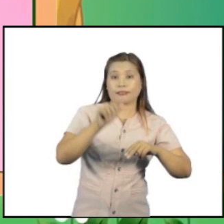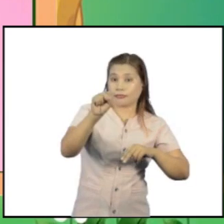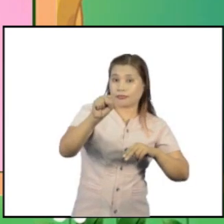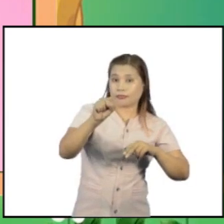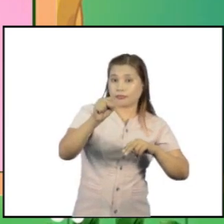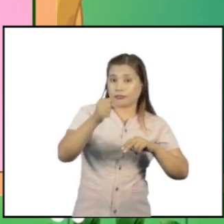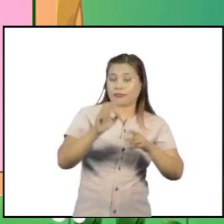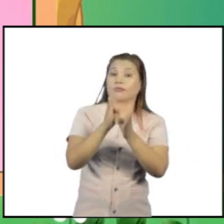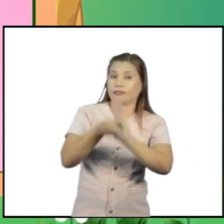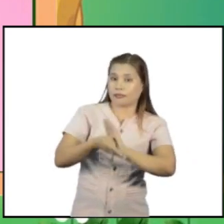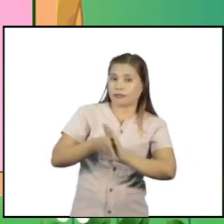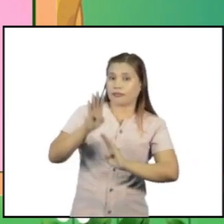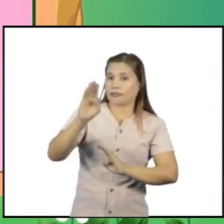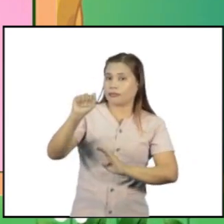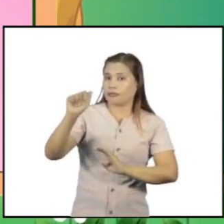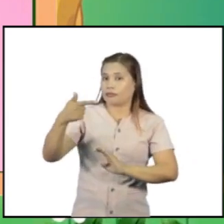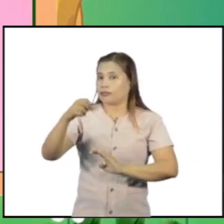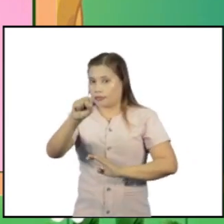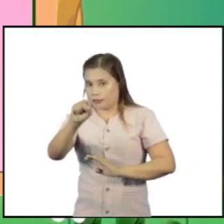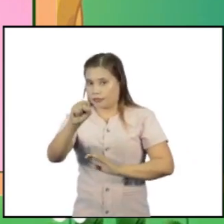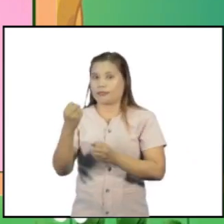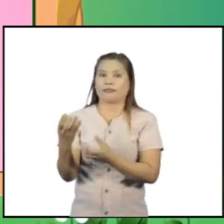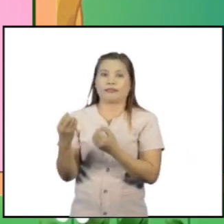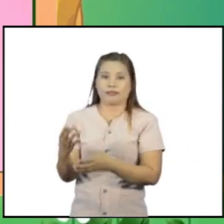S, so it becomes bags.